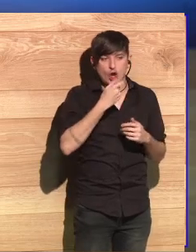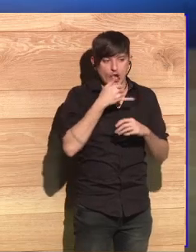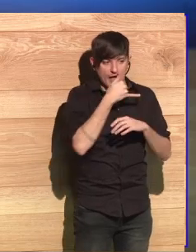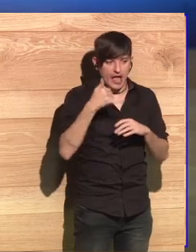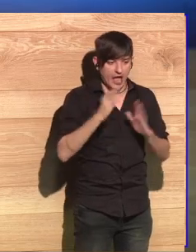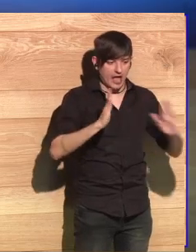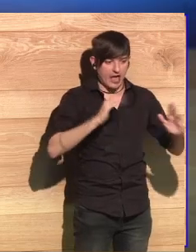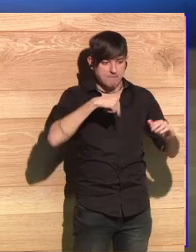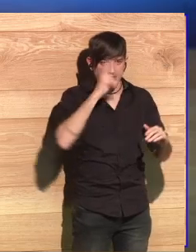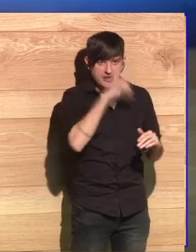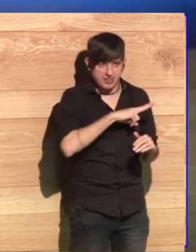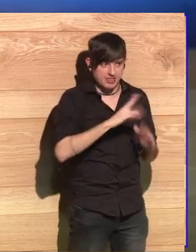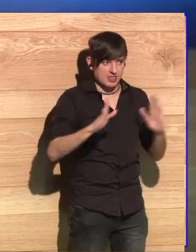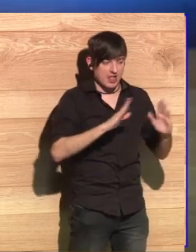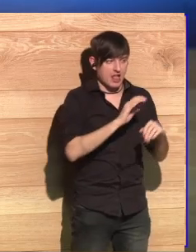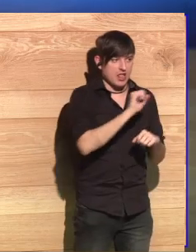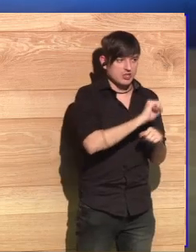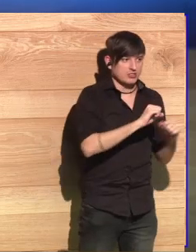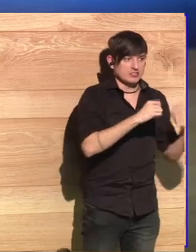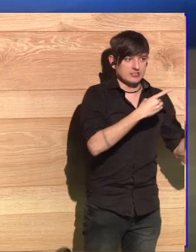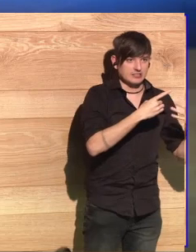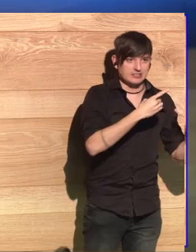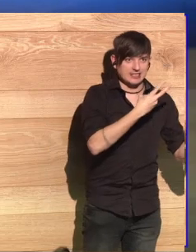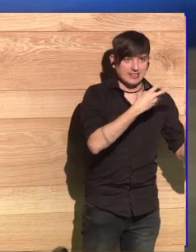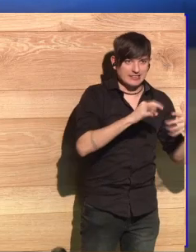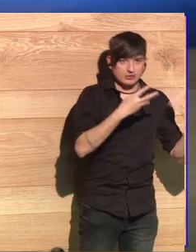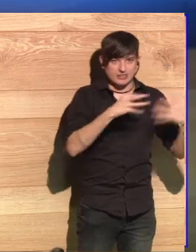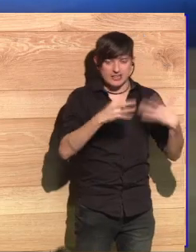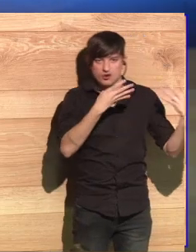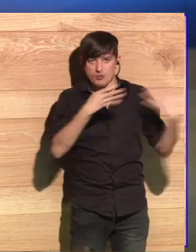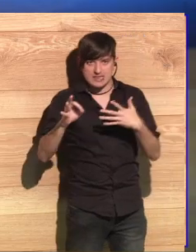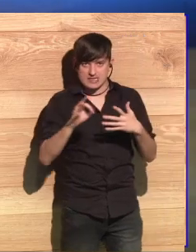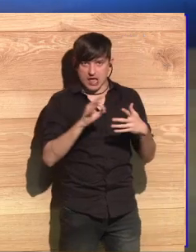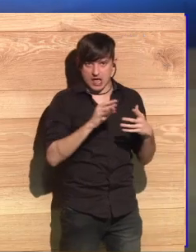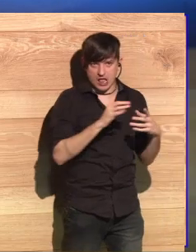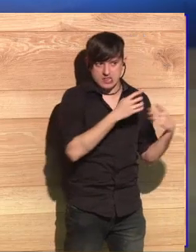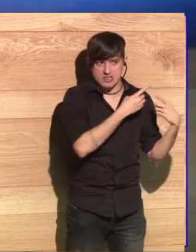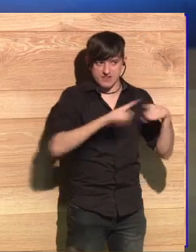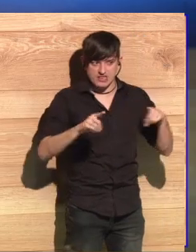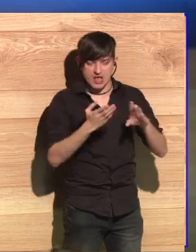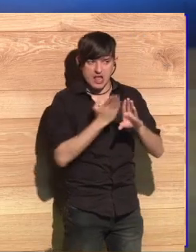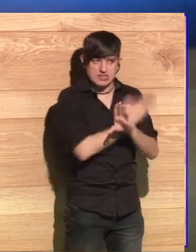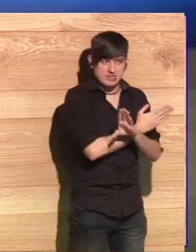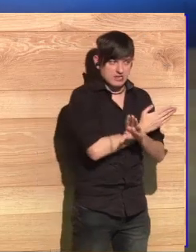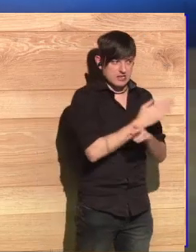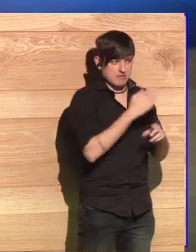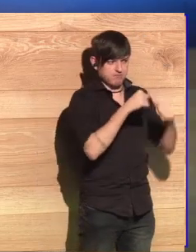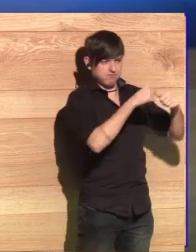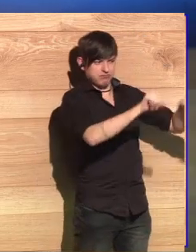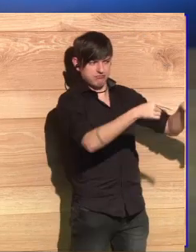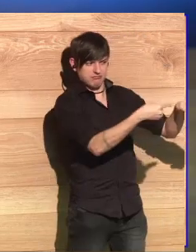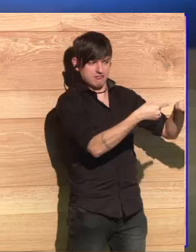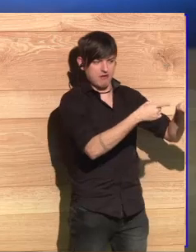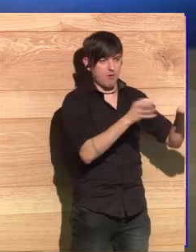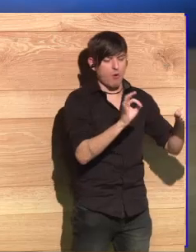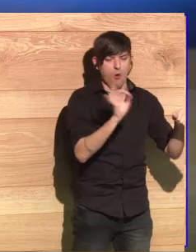In an interview, you once said that drugs changed a lot in the 70s, 80s, and 90s. Do you think it was frowned upon more before